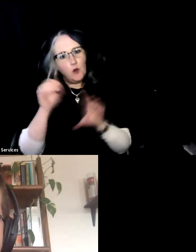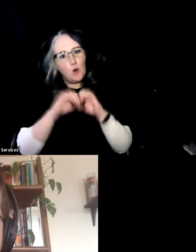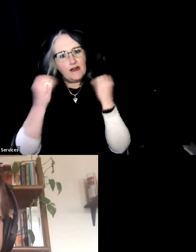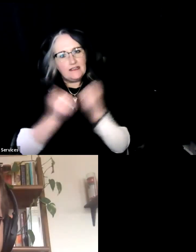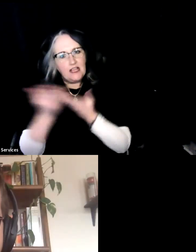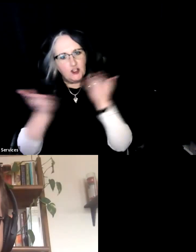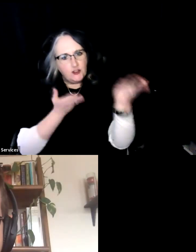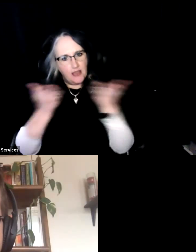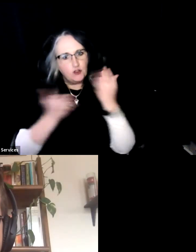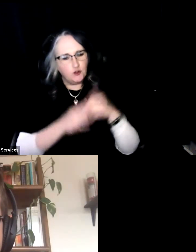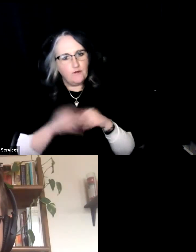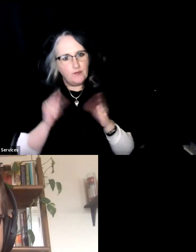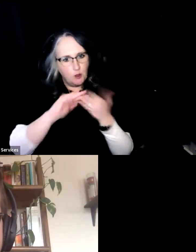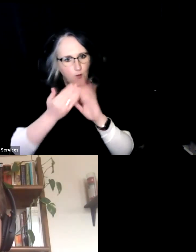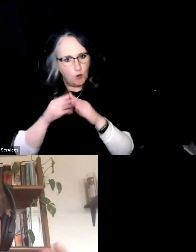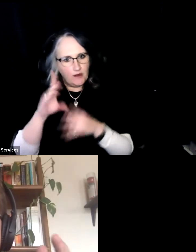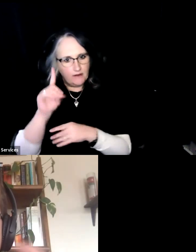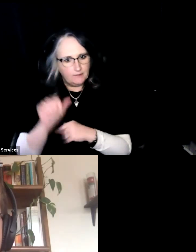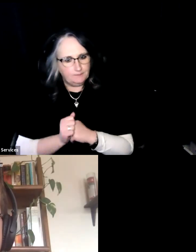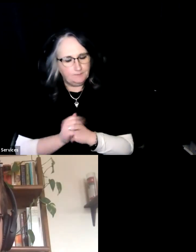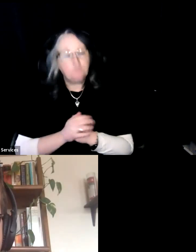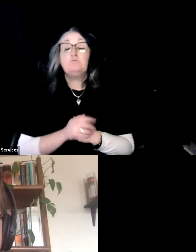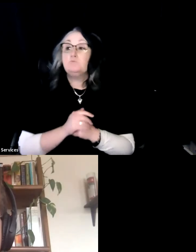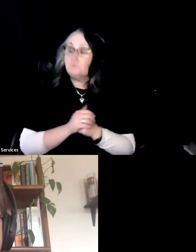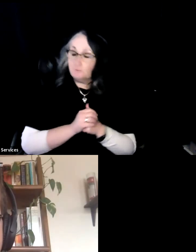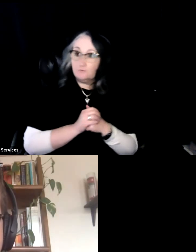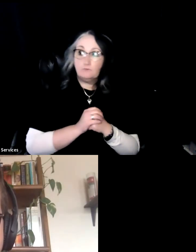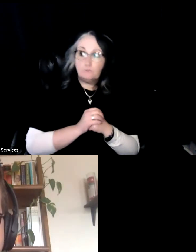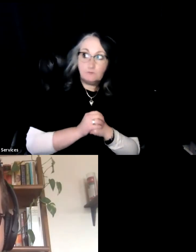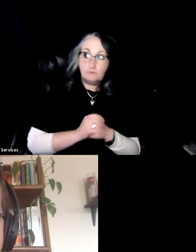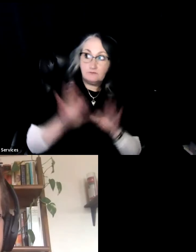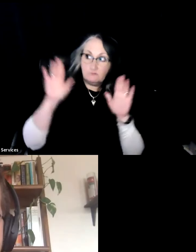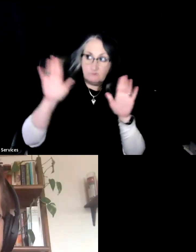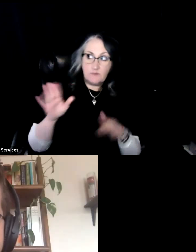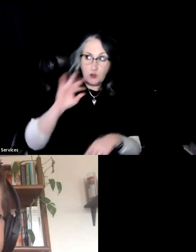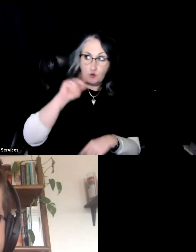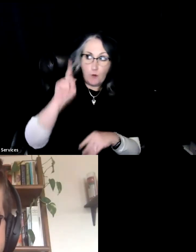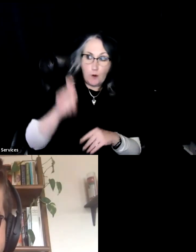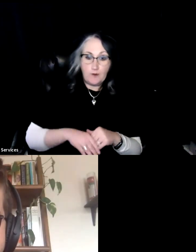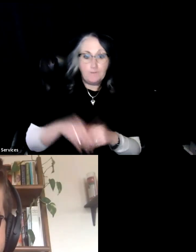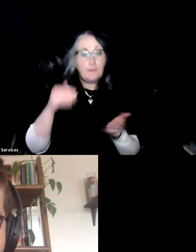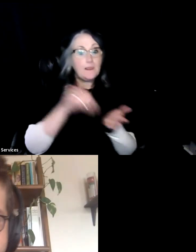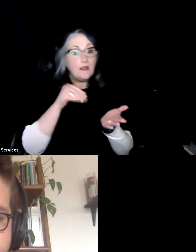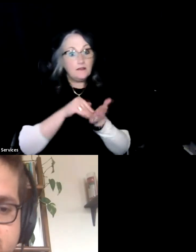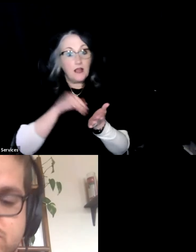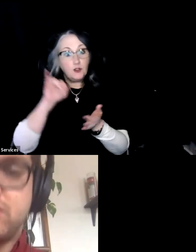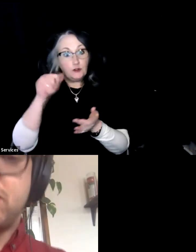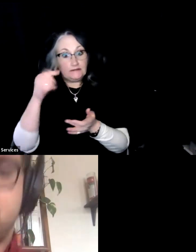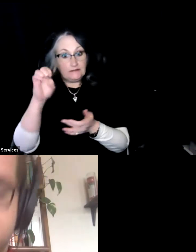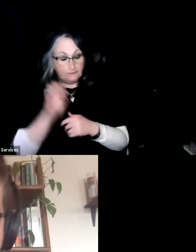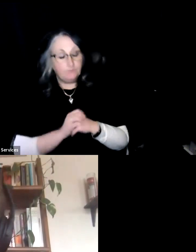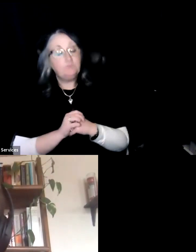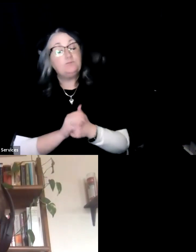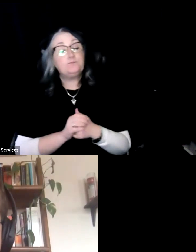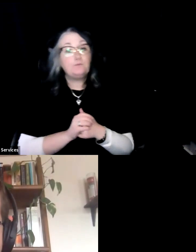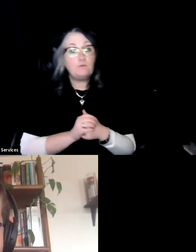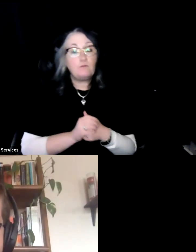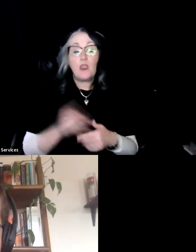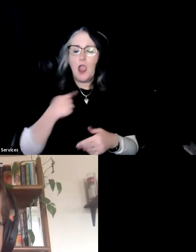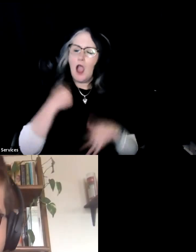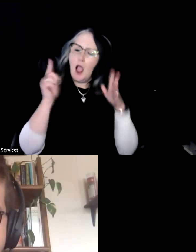That's an excellent question. Dr. Ige, do you want to? Yes, I will start by saying that